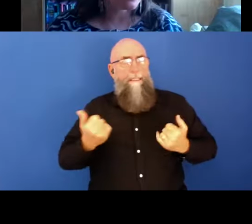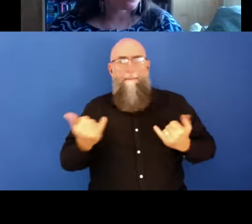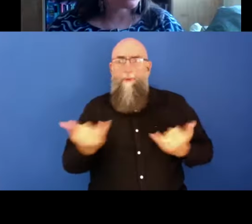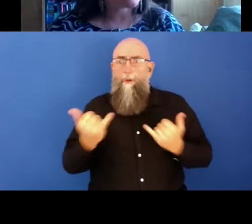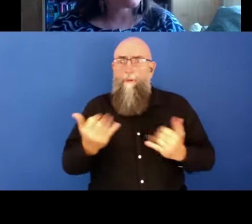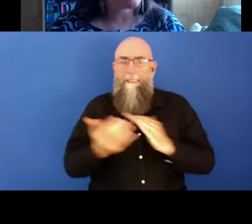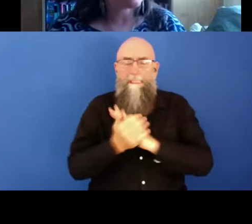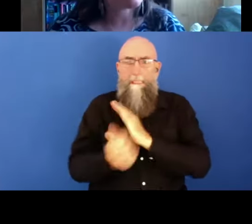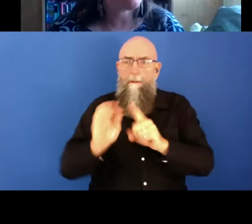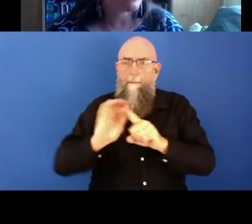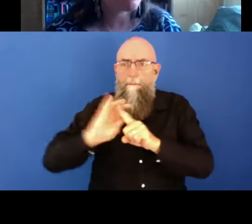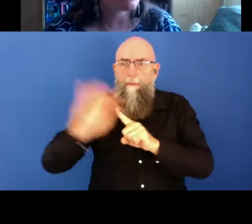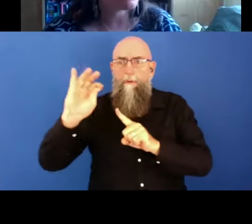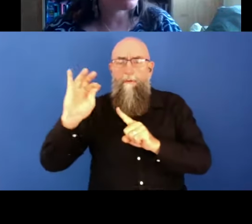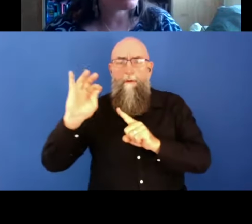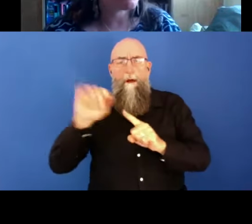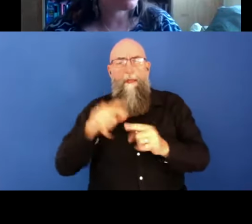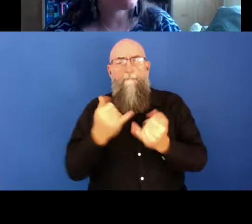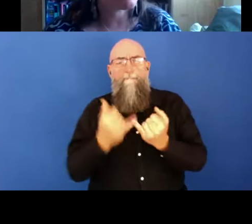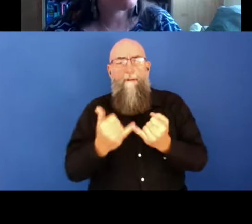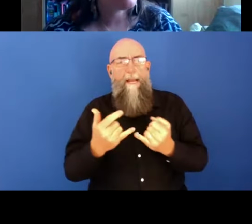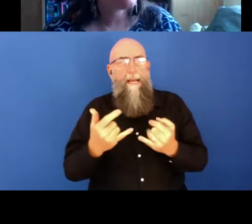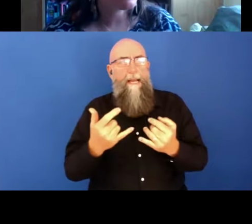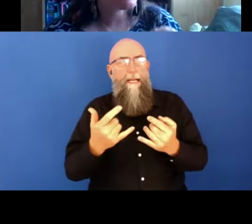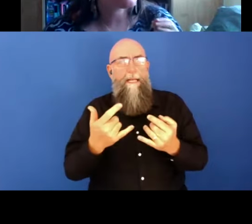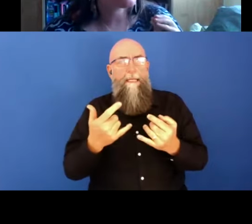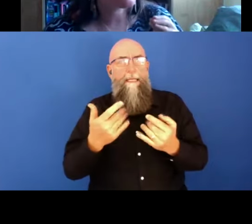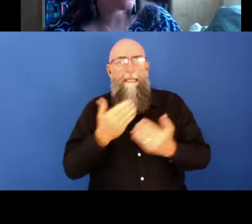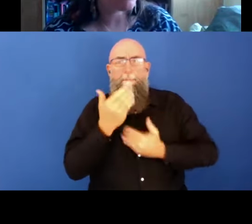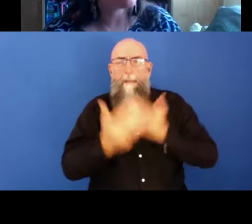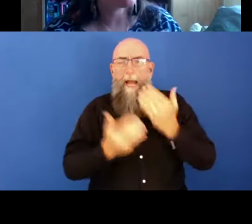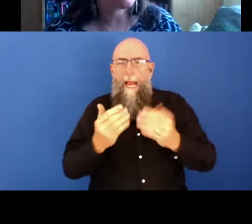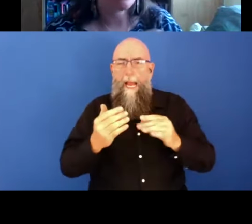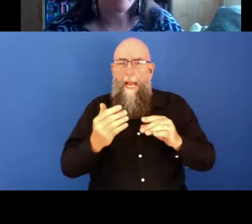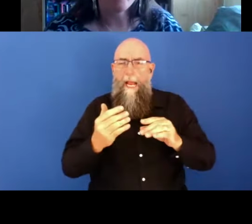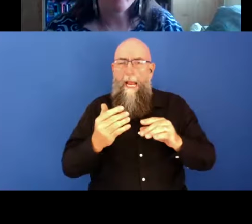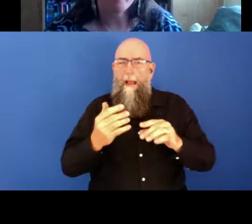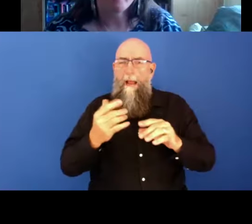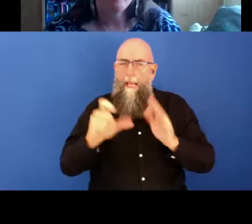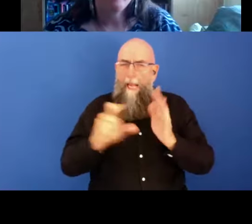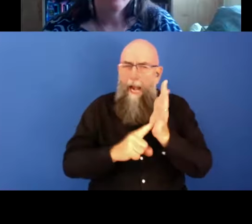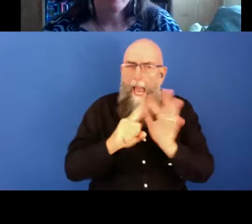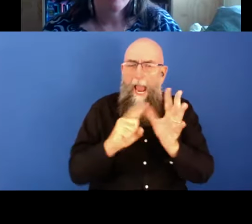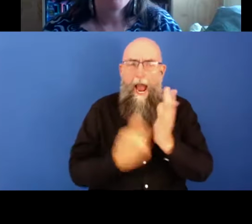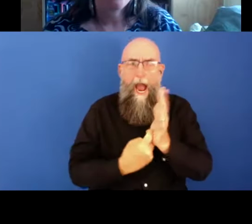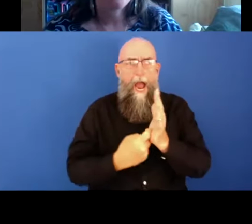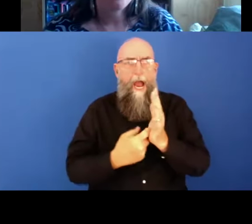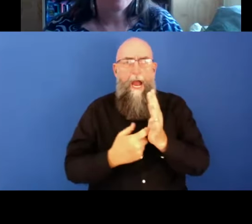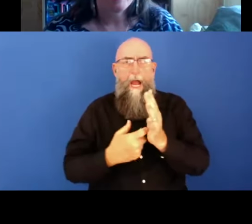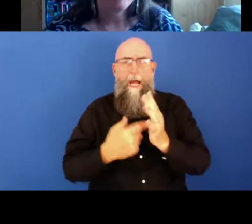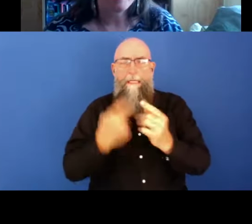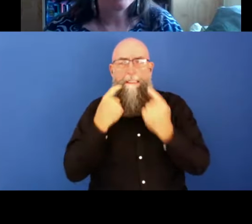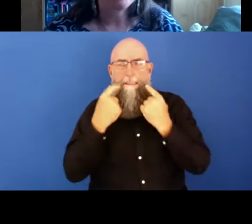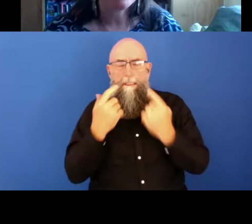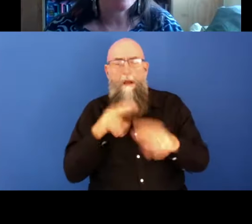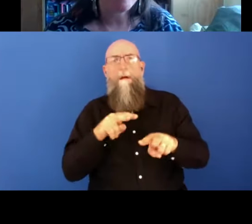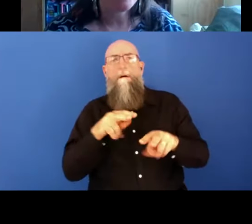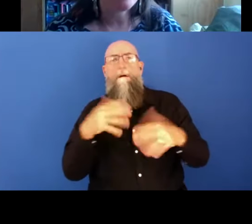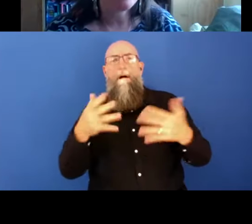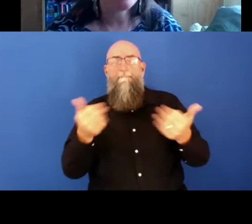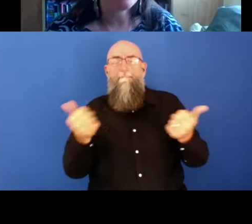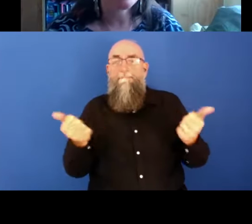on it so it was i think it was very very clear that it kicked goals that way um and and